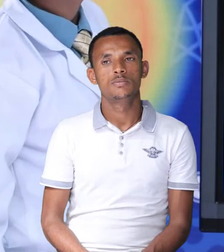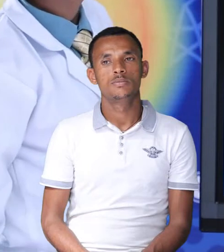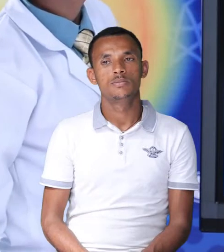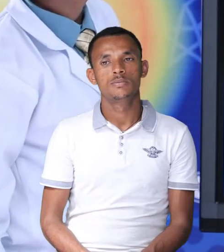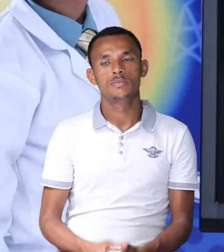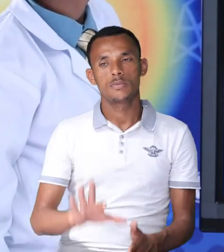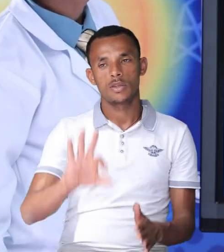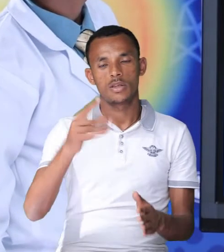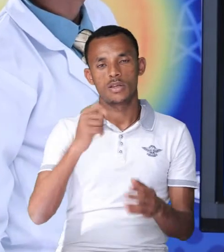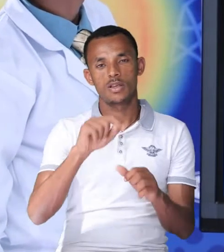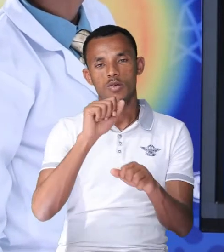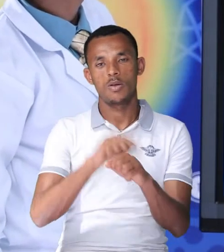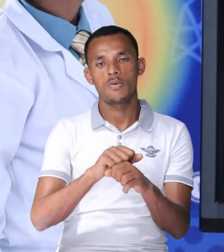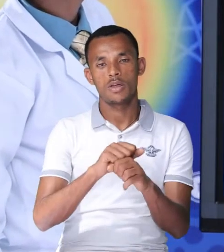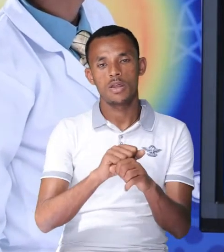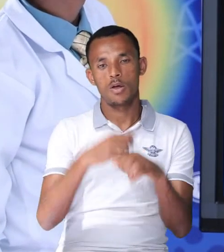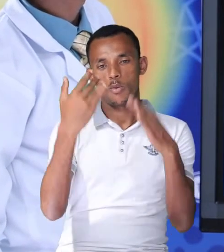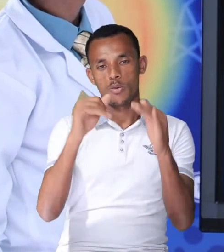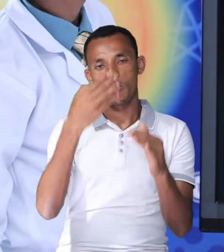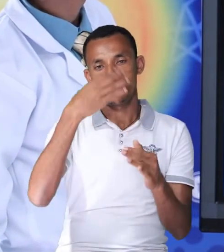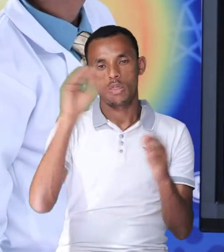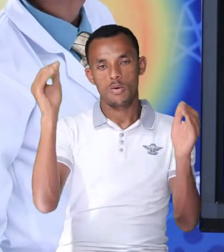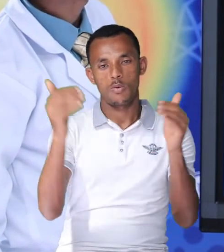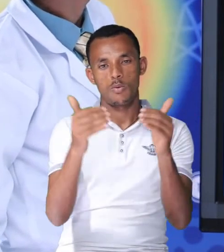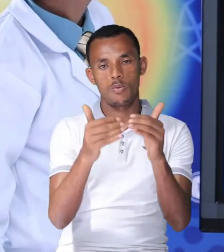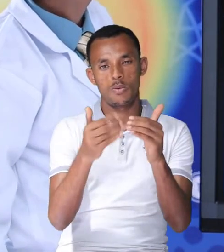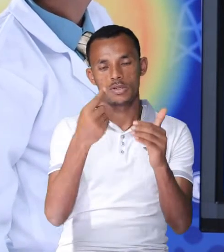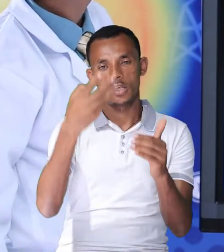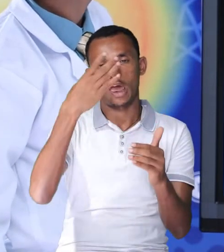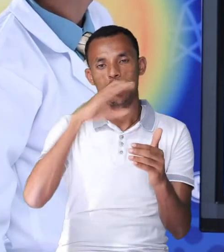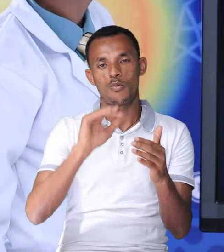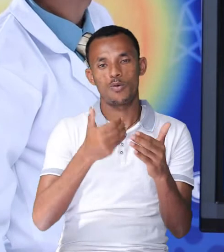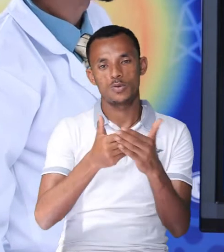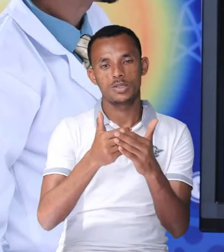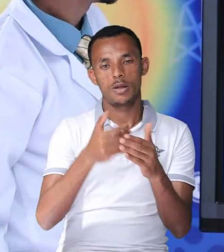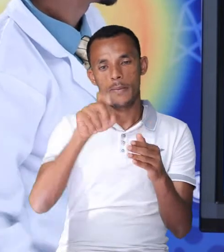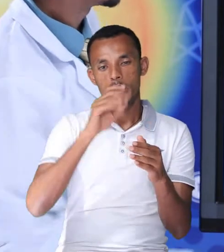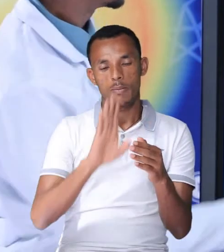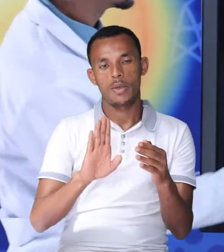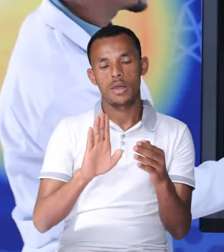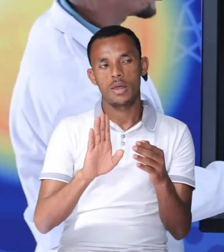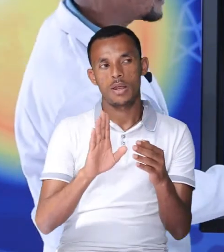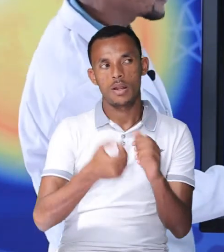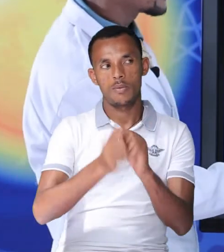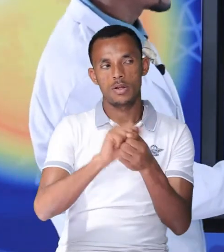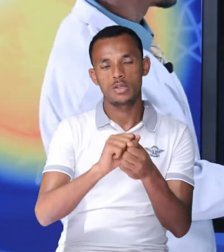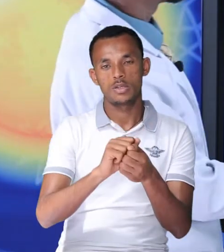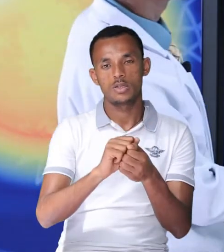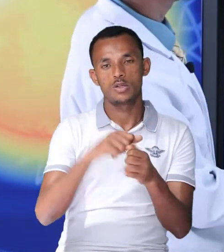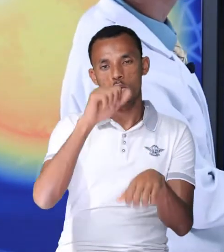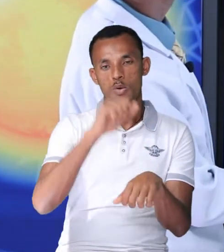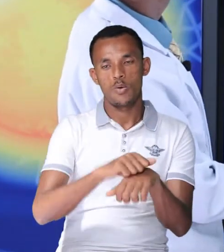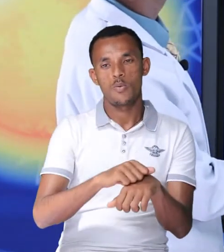During the process of solidification, an amount of heat equal to the heat of fusion must be liberated. So, solid,